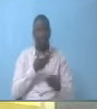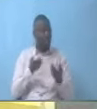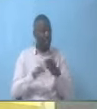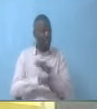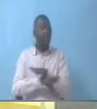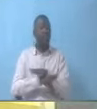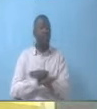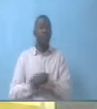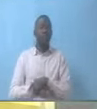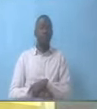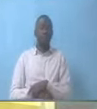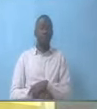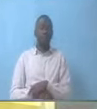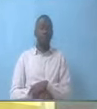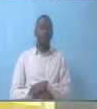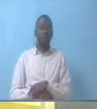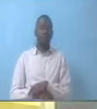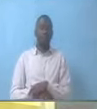benn sébré ci suuf ci.